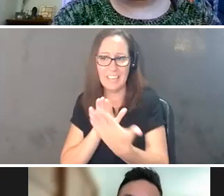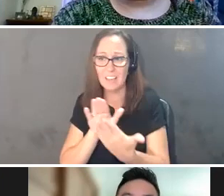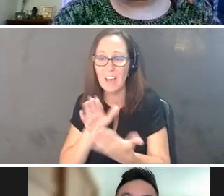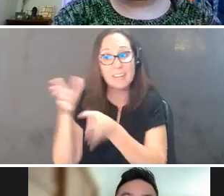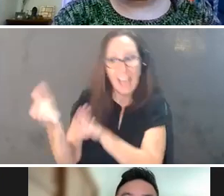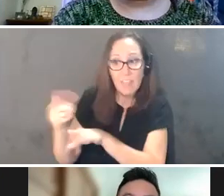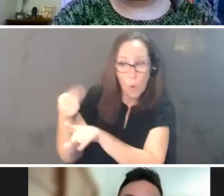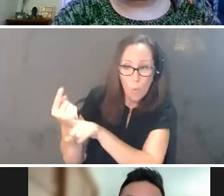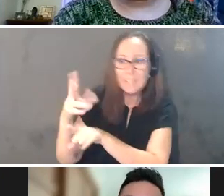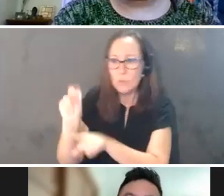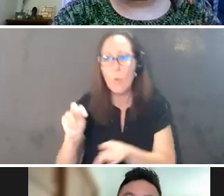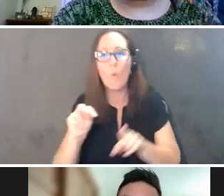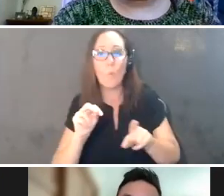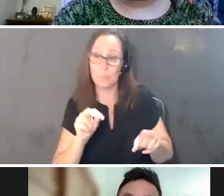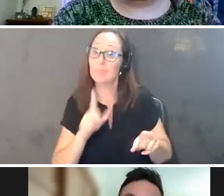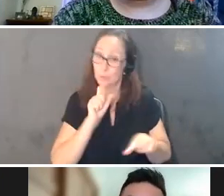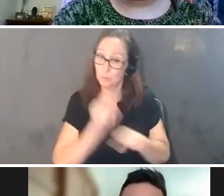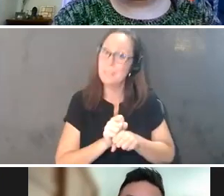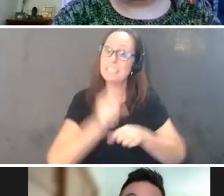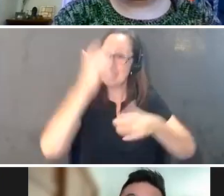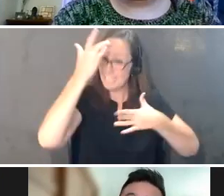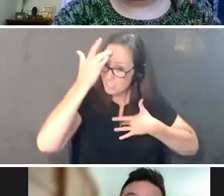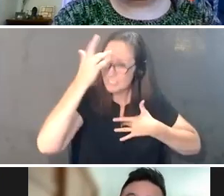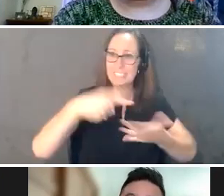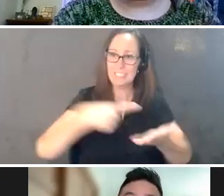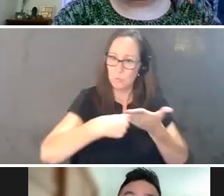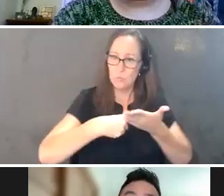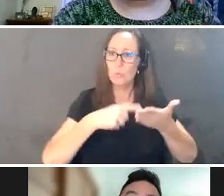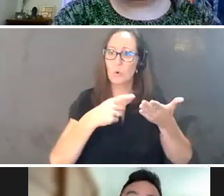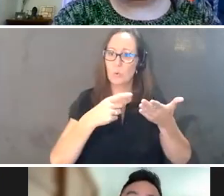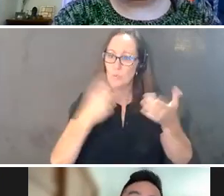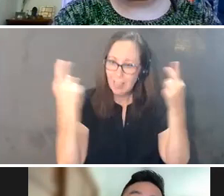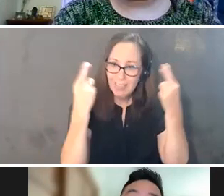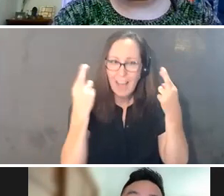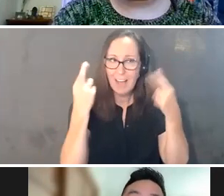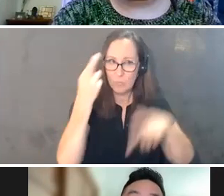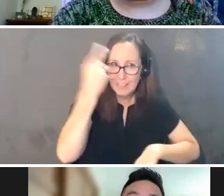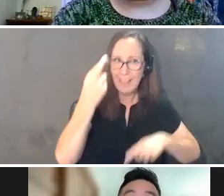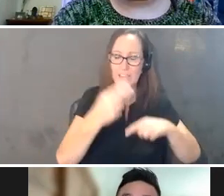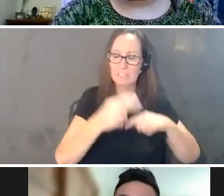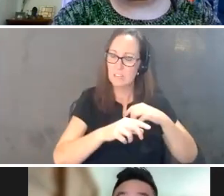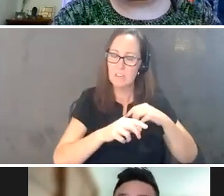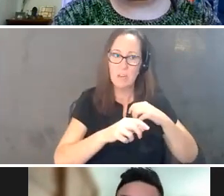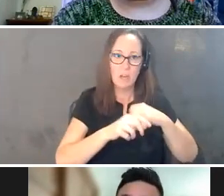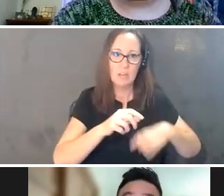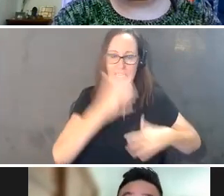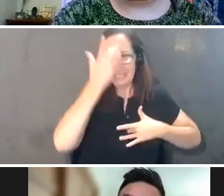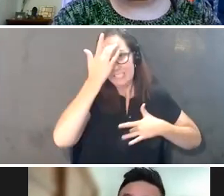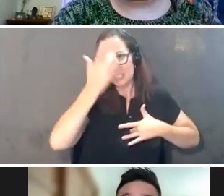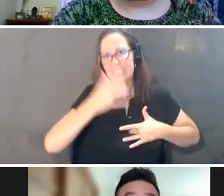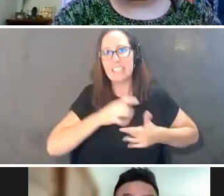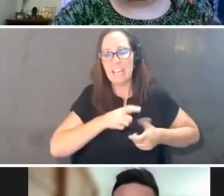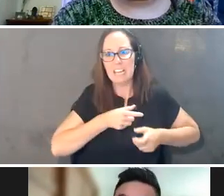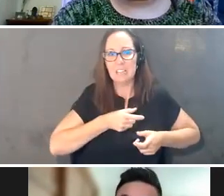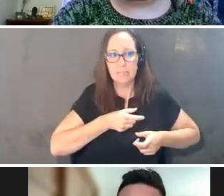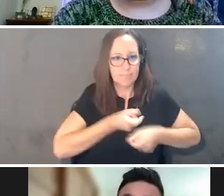the significant illness that people get afterwards and the lingering effect that has on themselves, their families, their